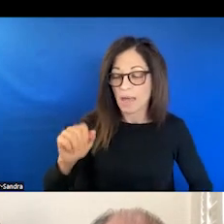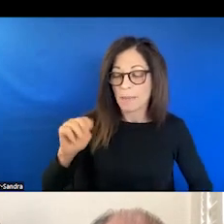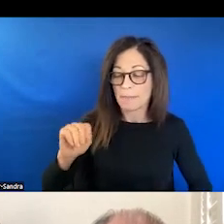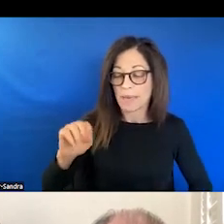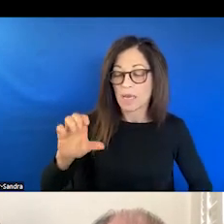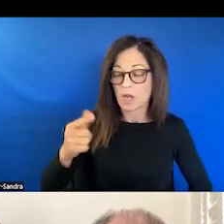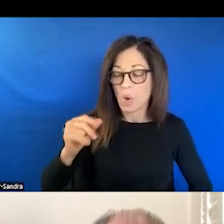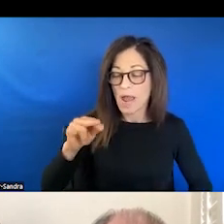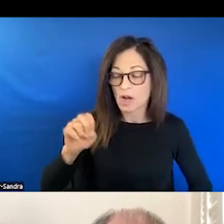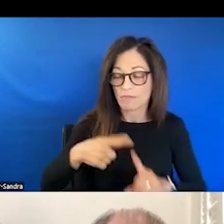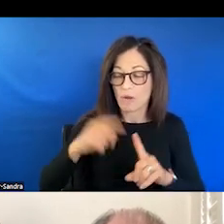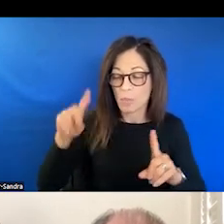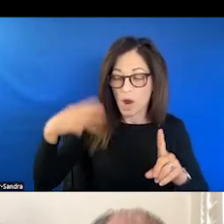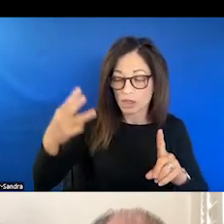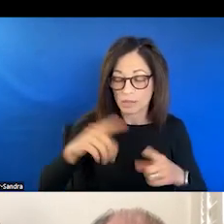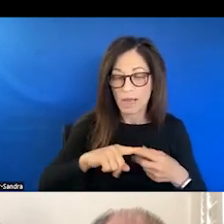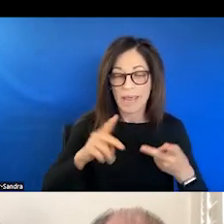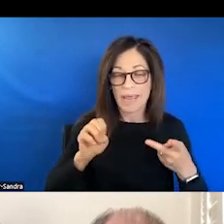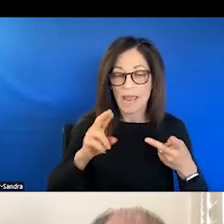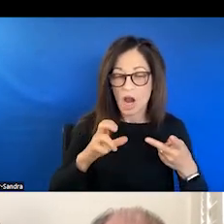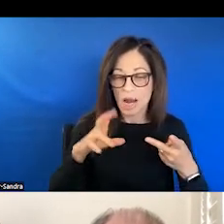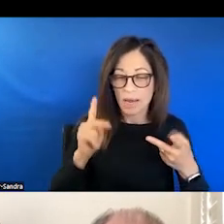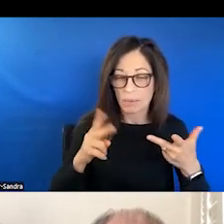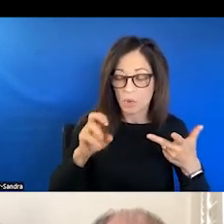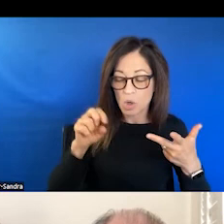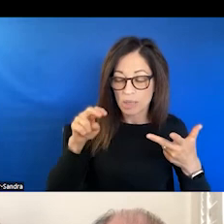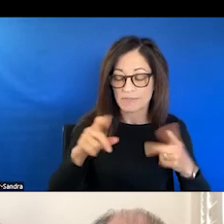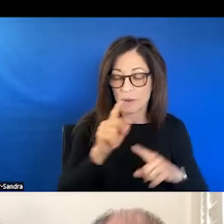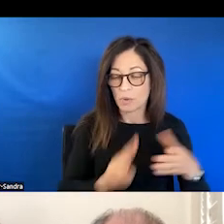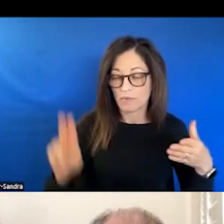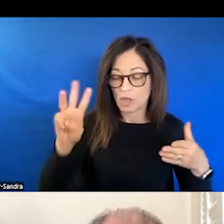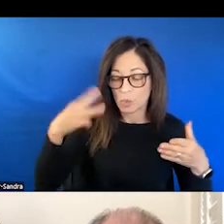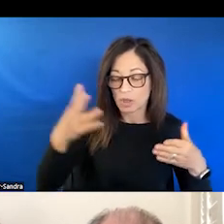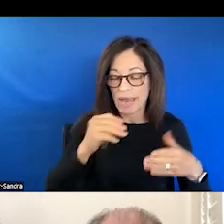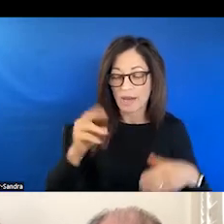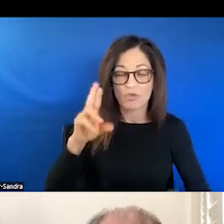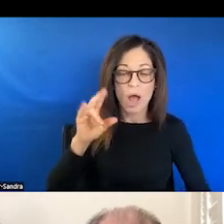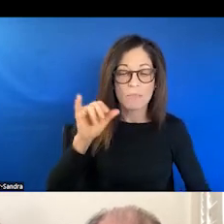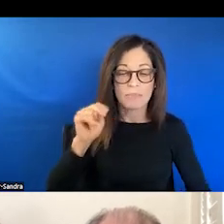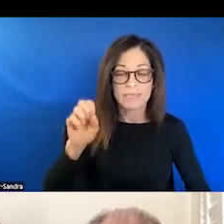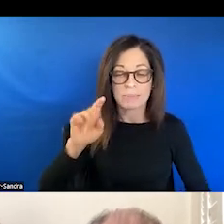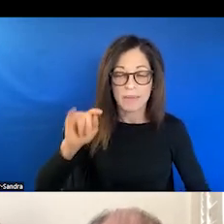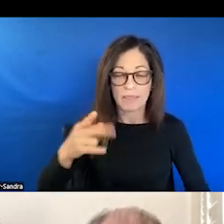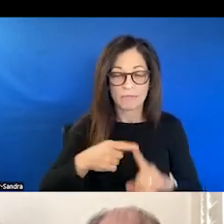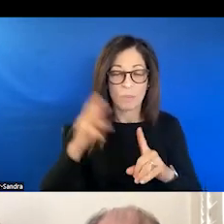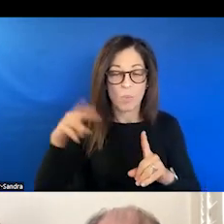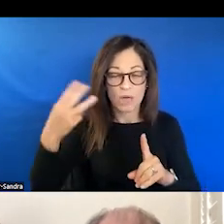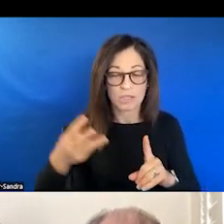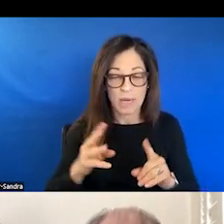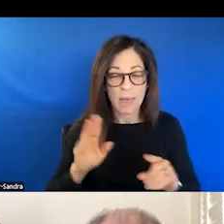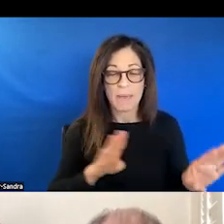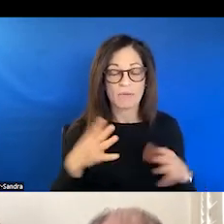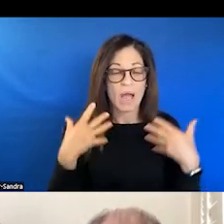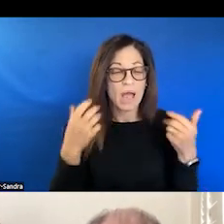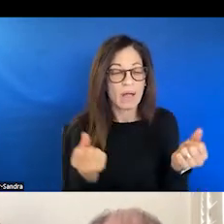Washington, Dr. Eric Bruns from the University of Washington, and Robin Smith from Washington Behavioral Health Strike Team. They're